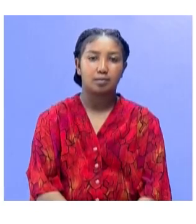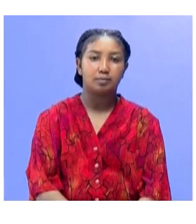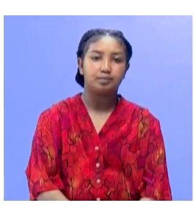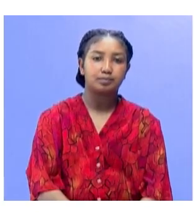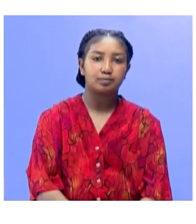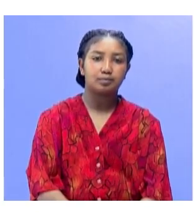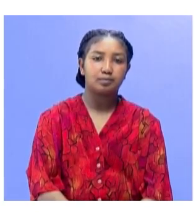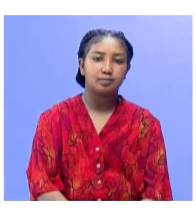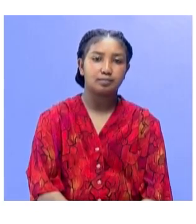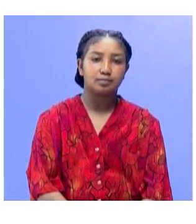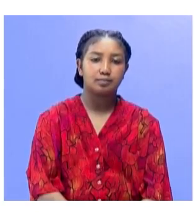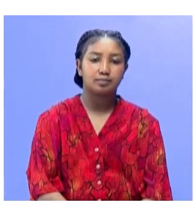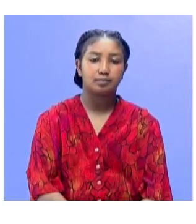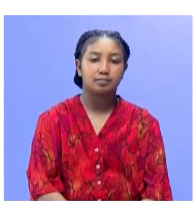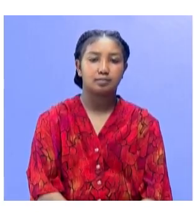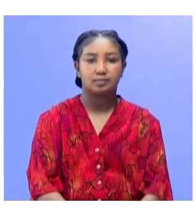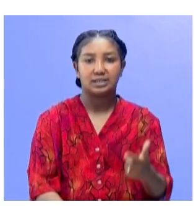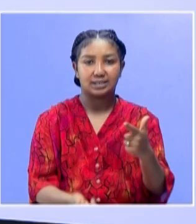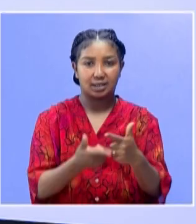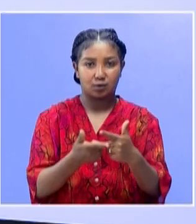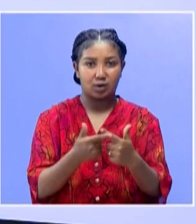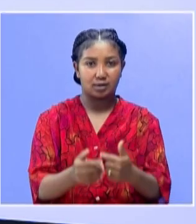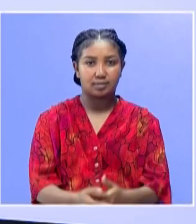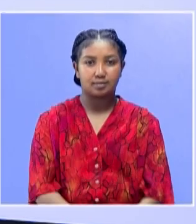All right? And for the second one,